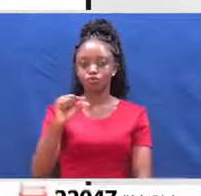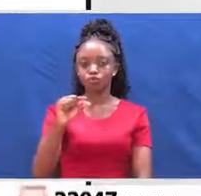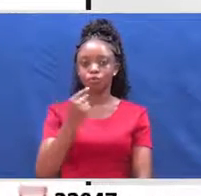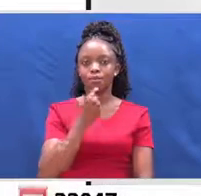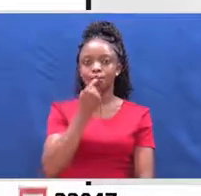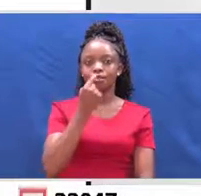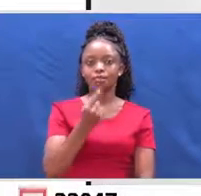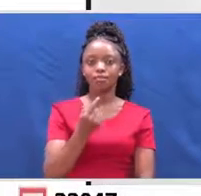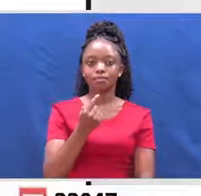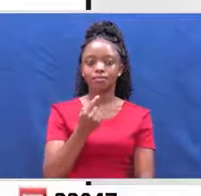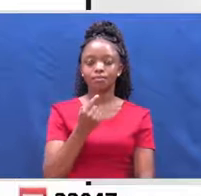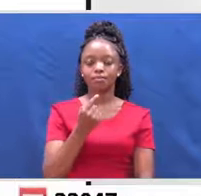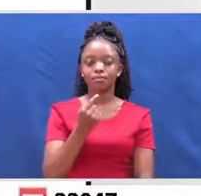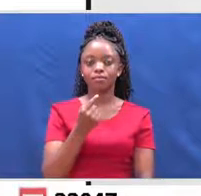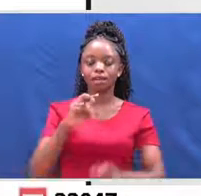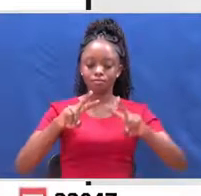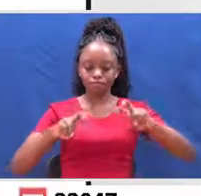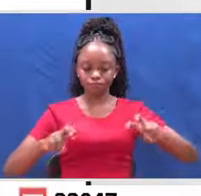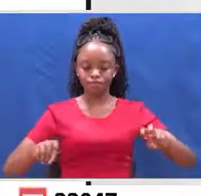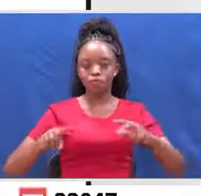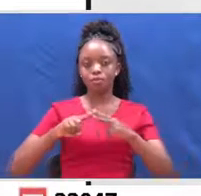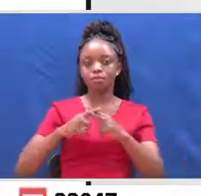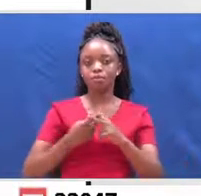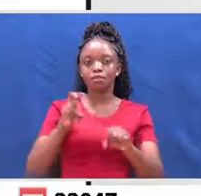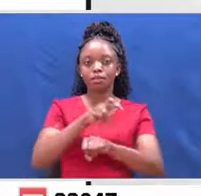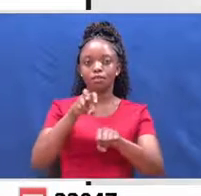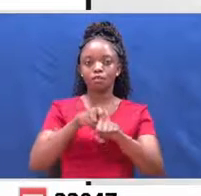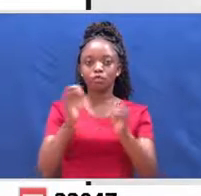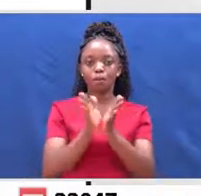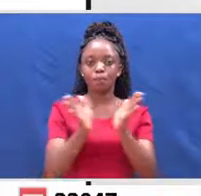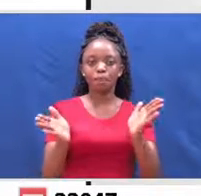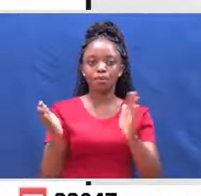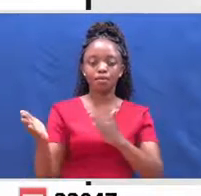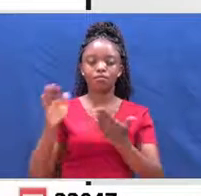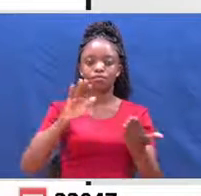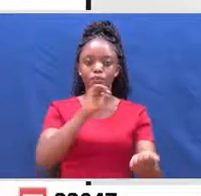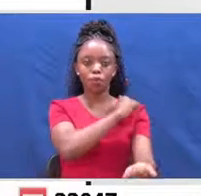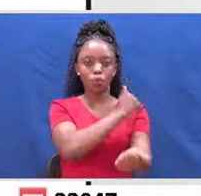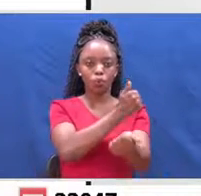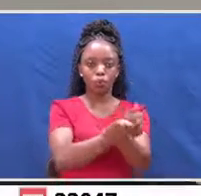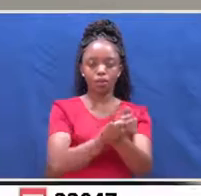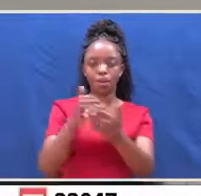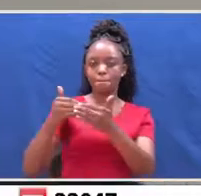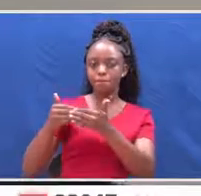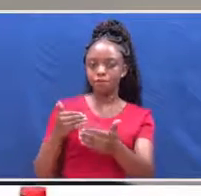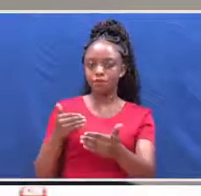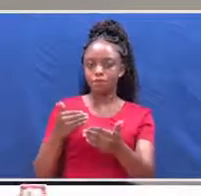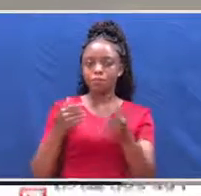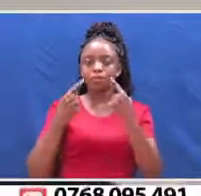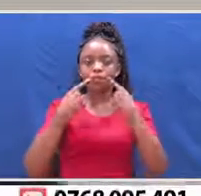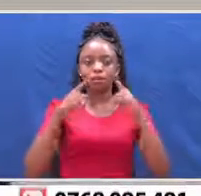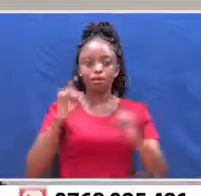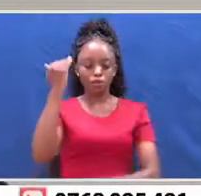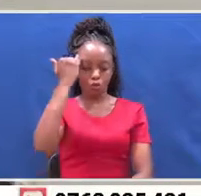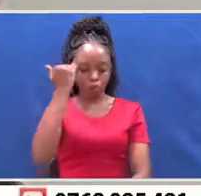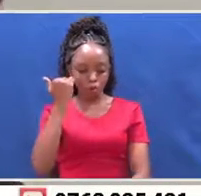reminded Maloney that the Rwanda Investigation Bureau and the National Public Prosecution Authority have in the past clarified in court and to